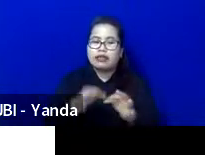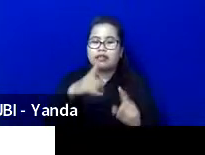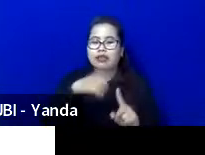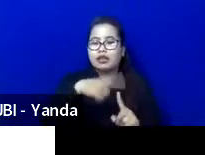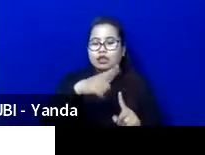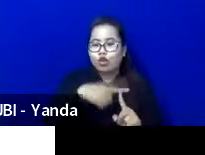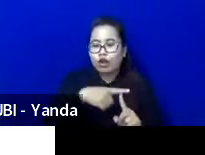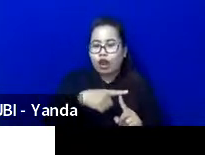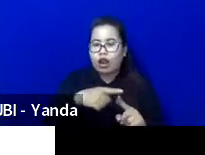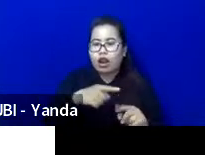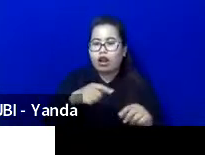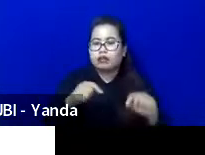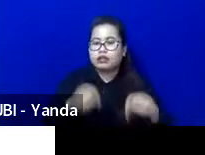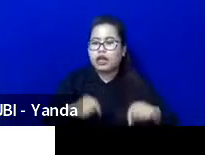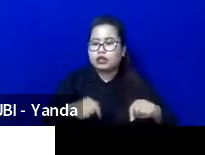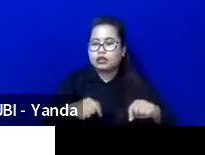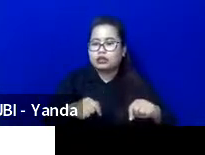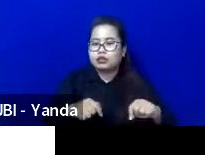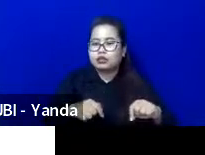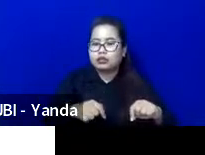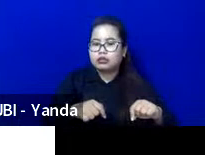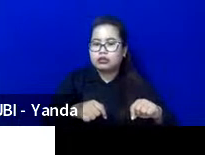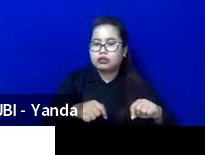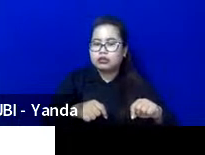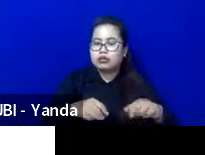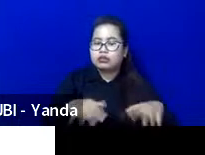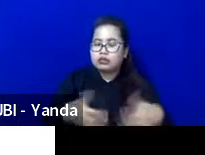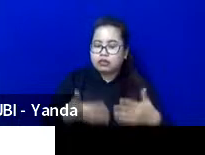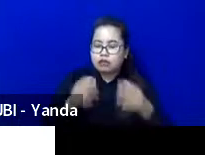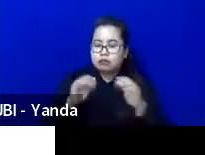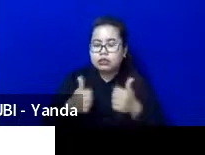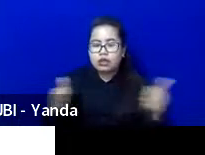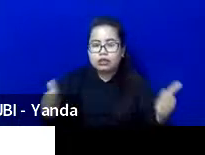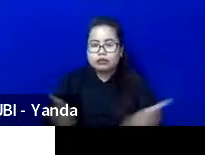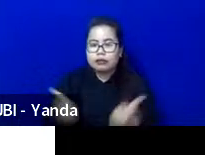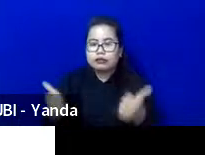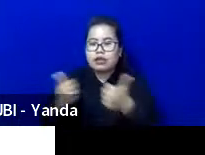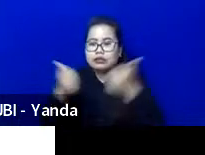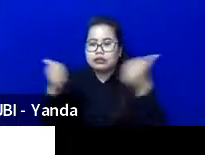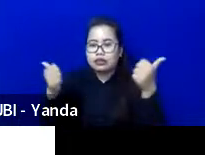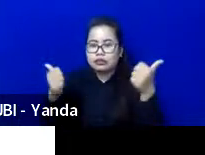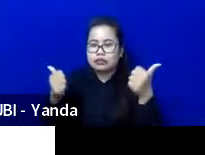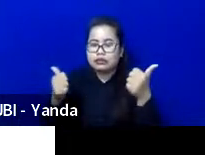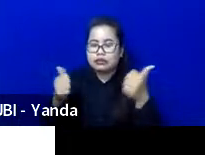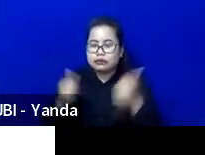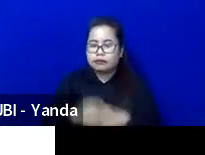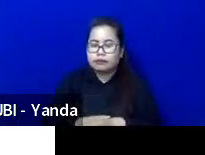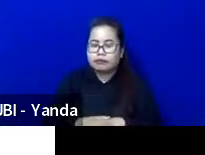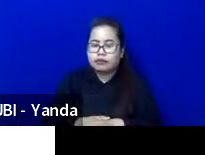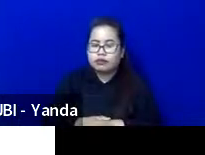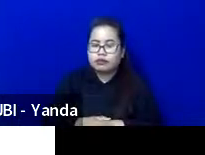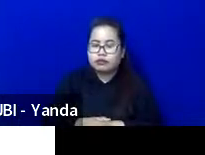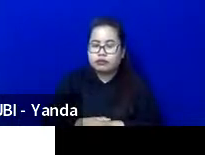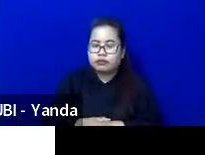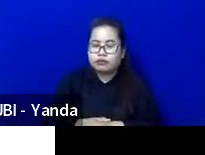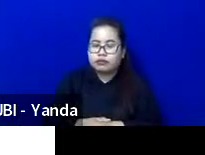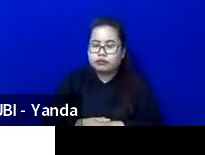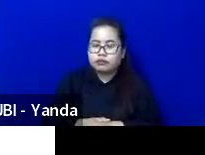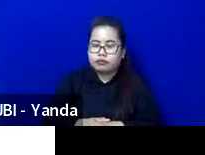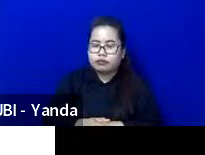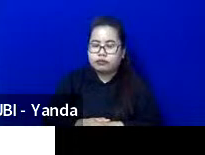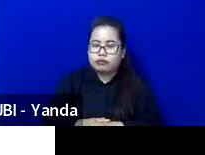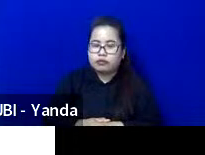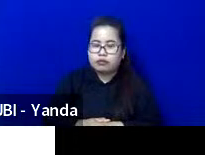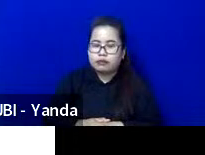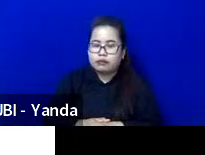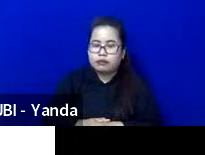whole range of areas, but move more towards collaboration approaches. So maybe engaging in case-based